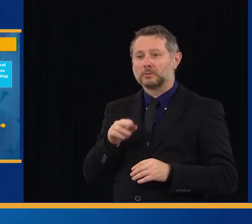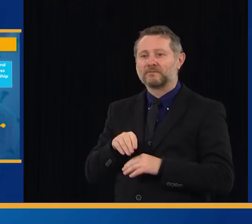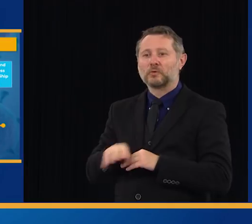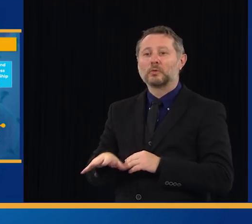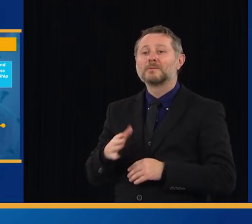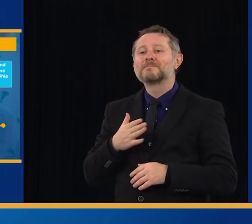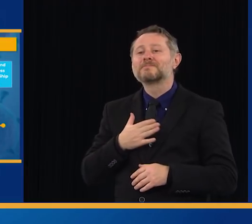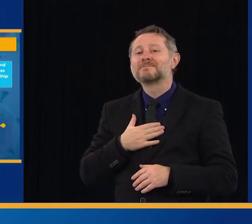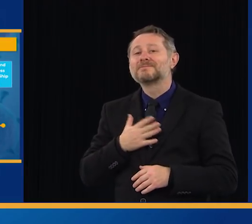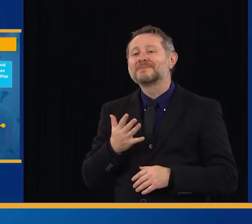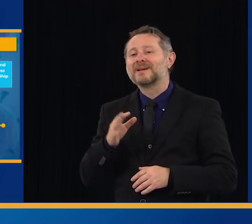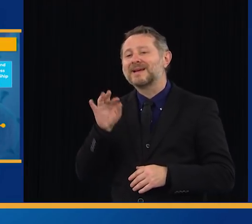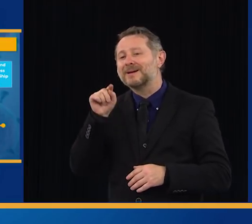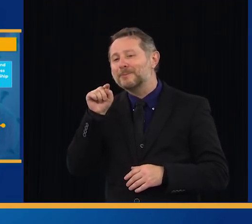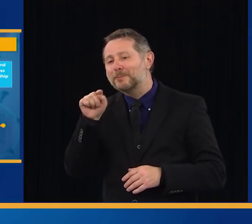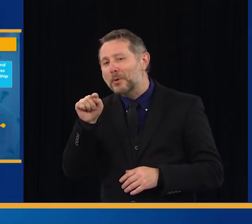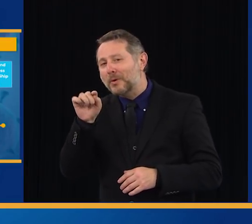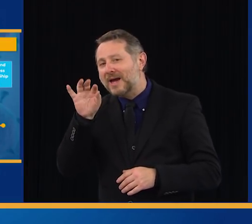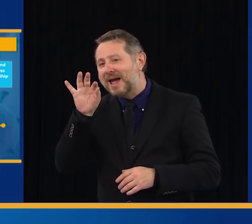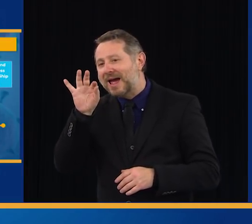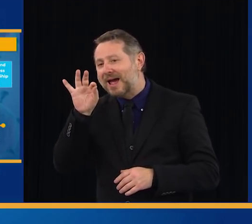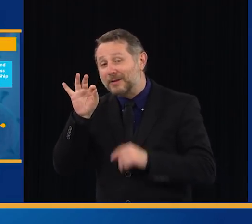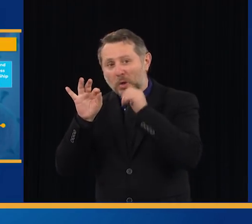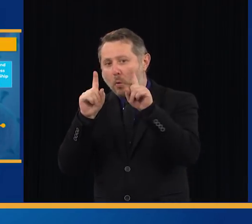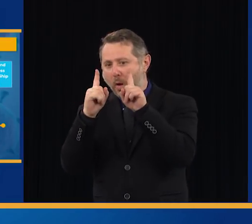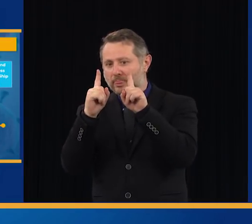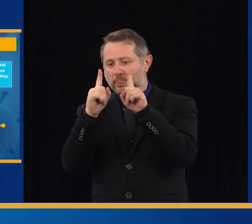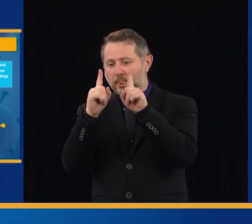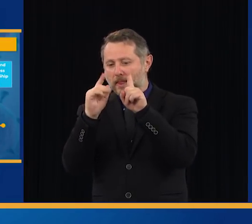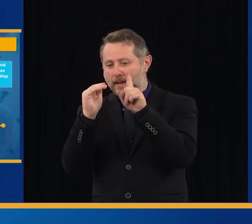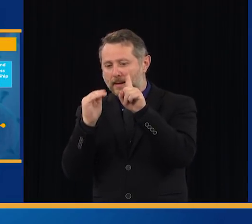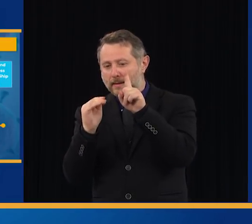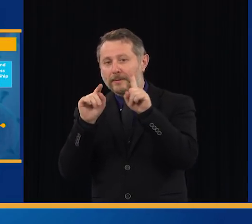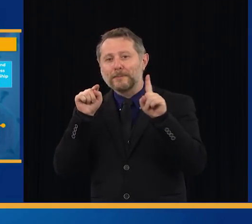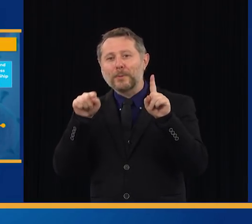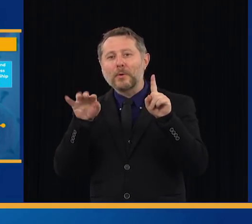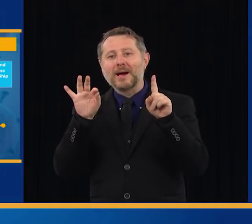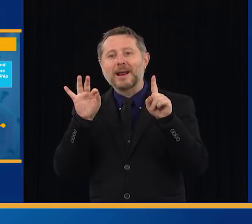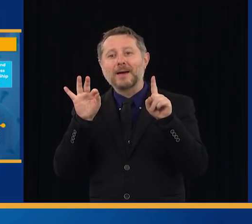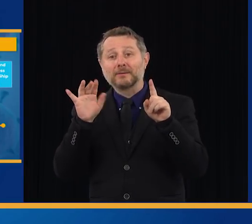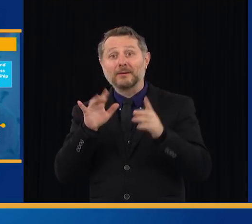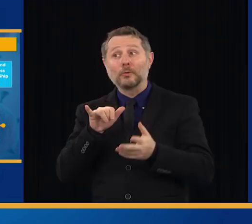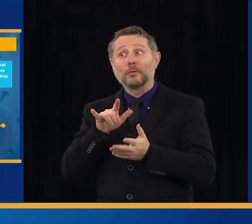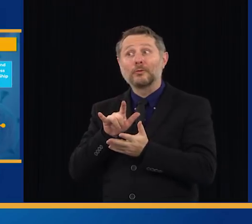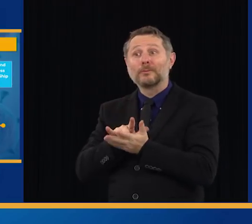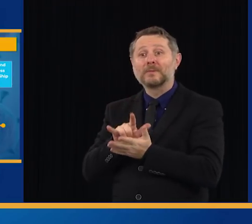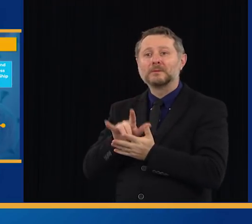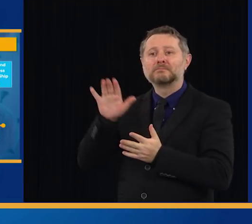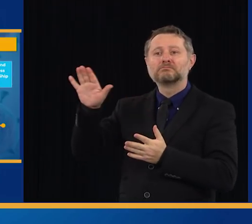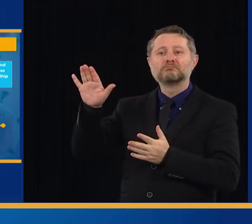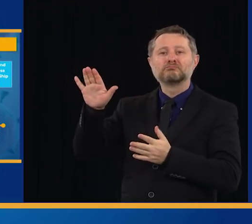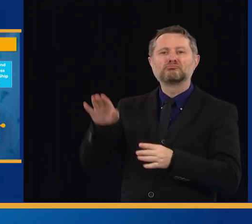okay? Wuhan, which really closed down everything,